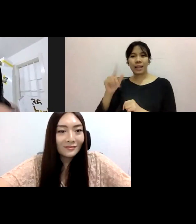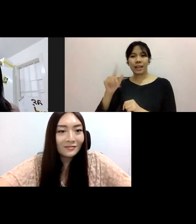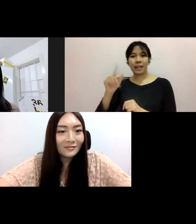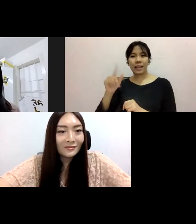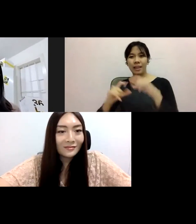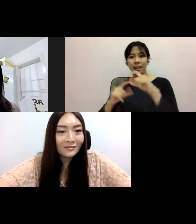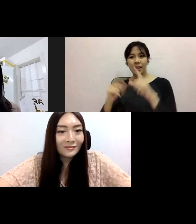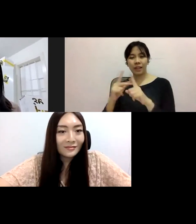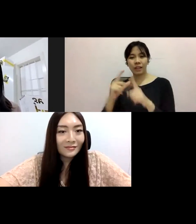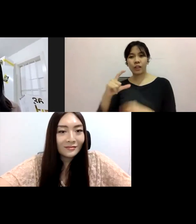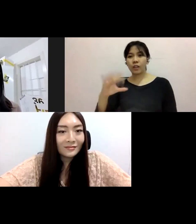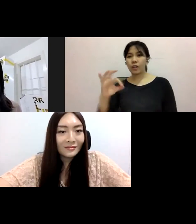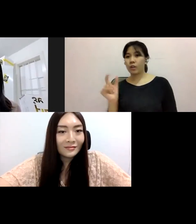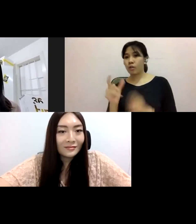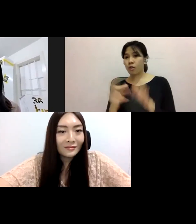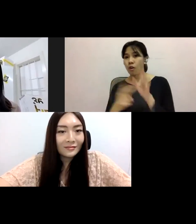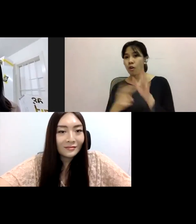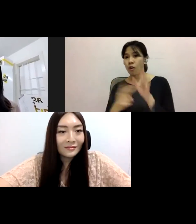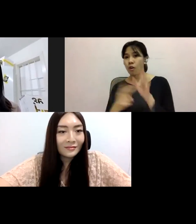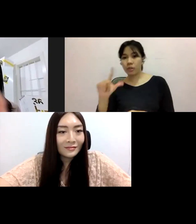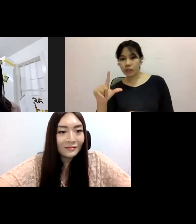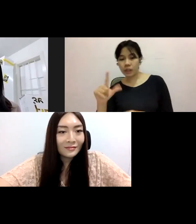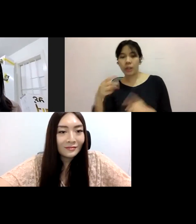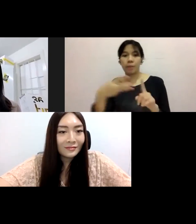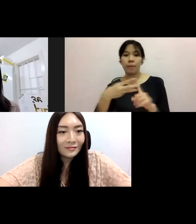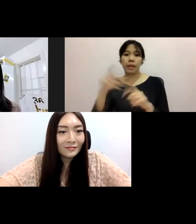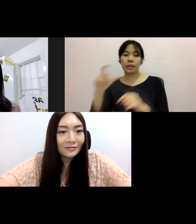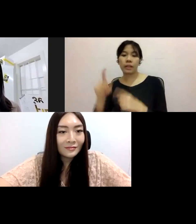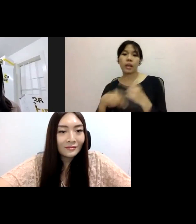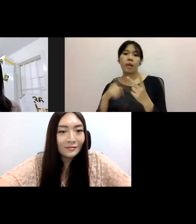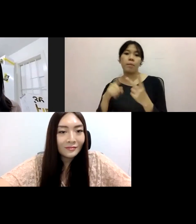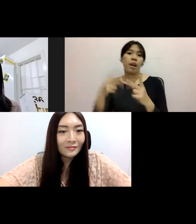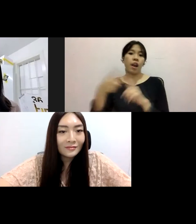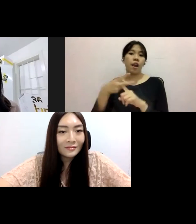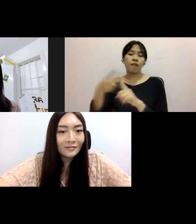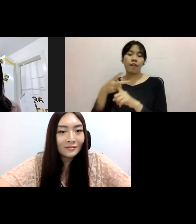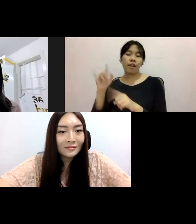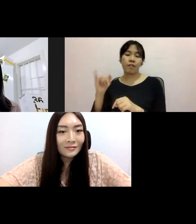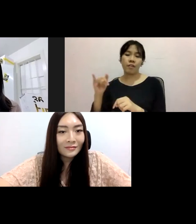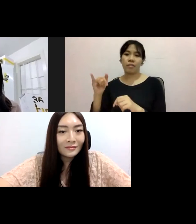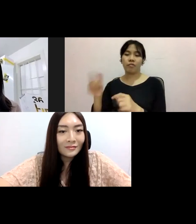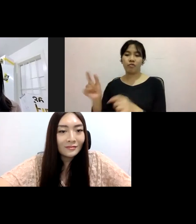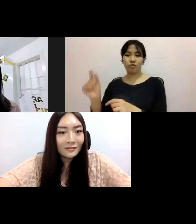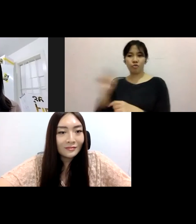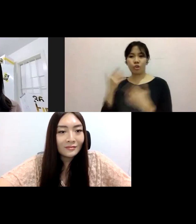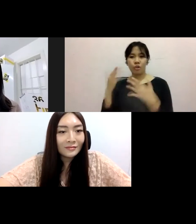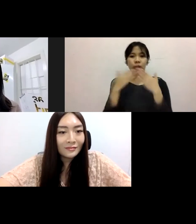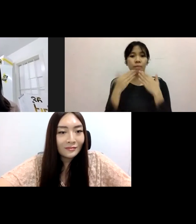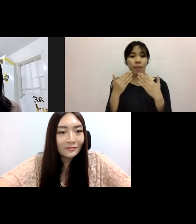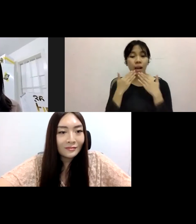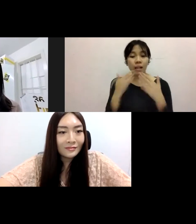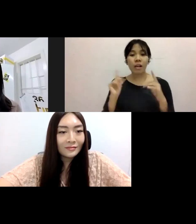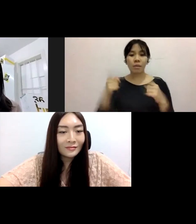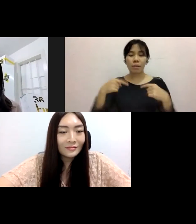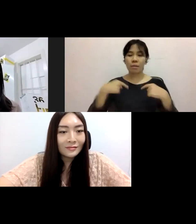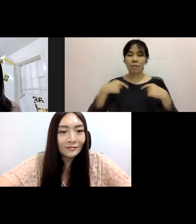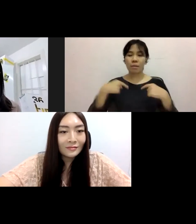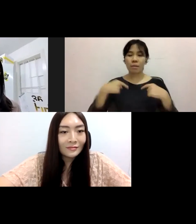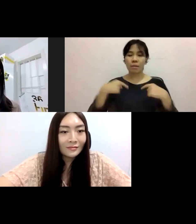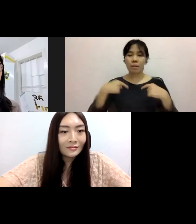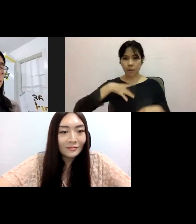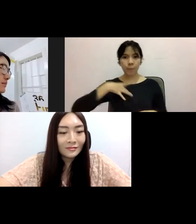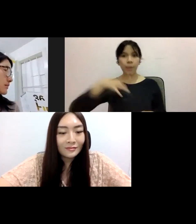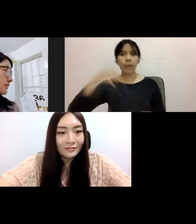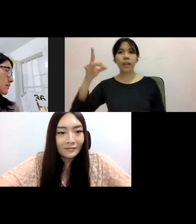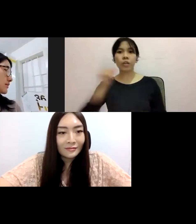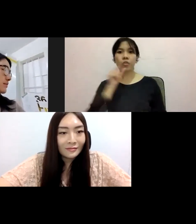We are so amazed that the film selected to the festival, and it's way